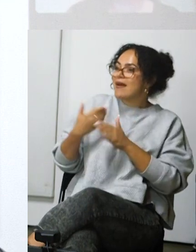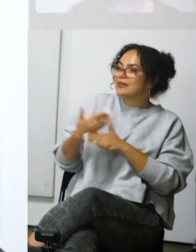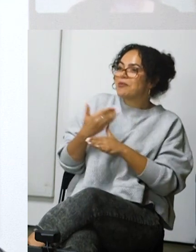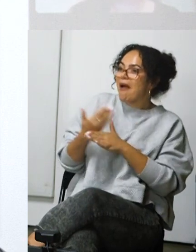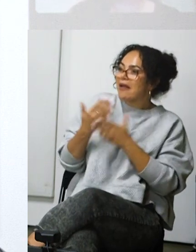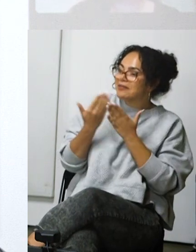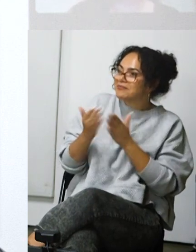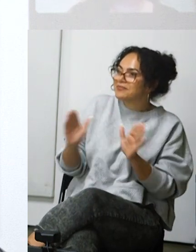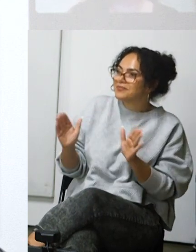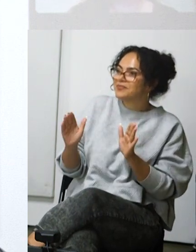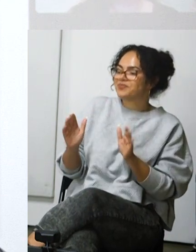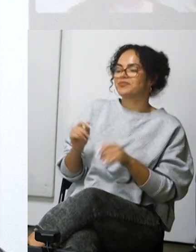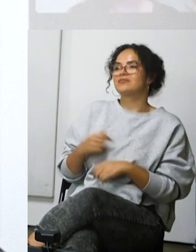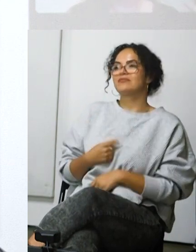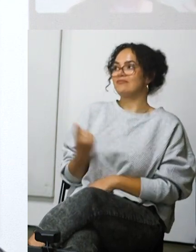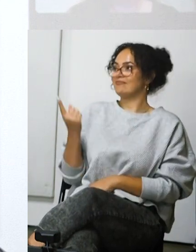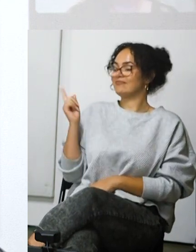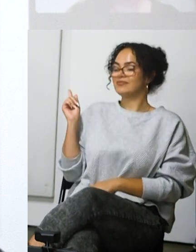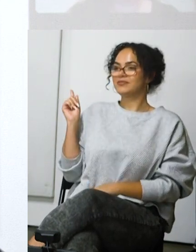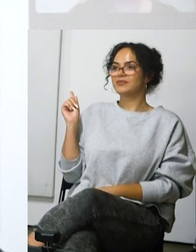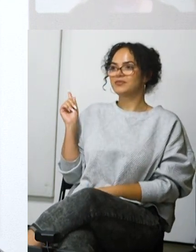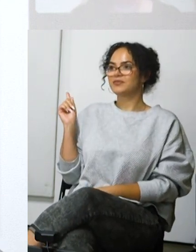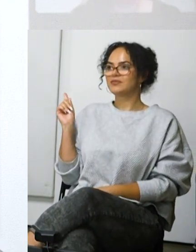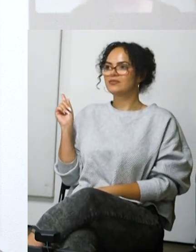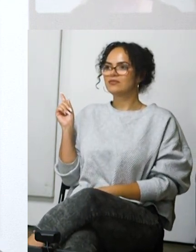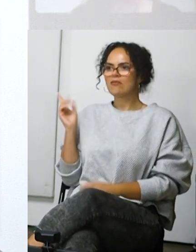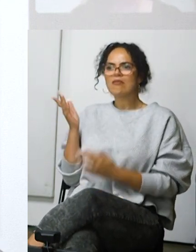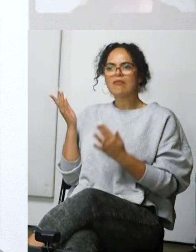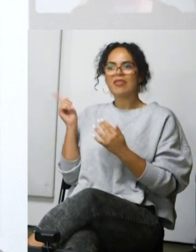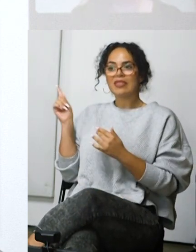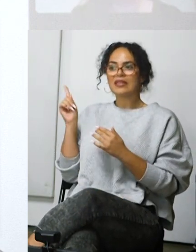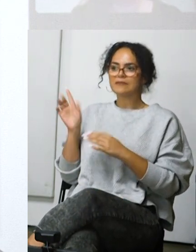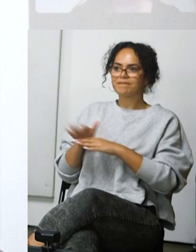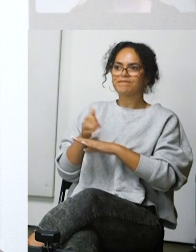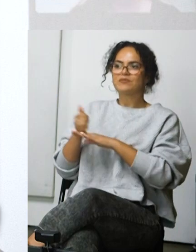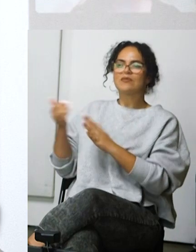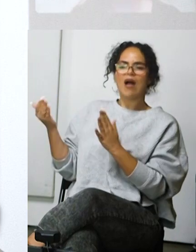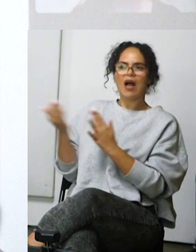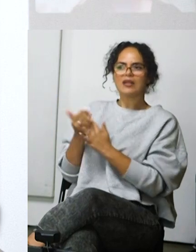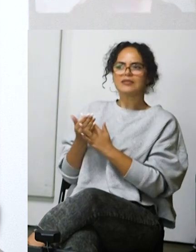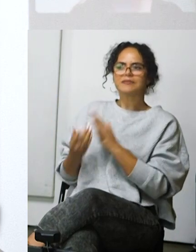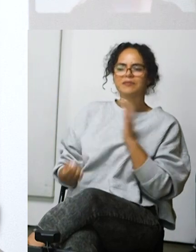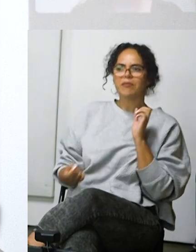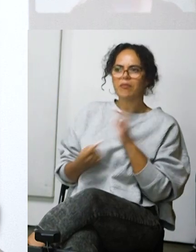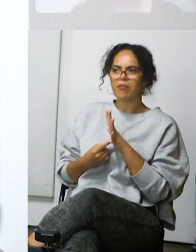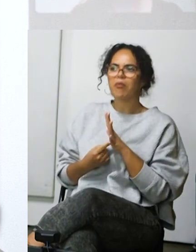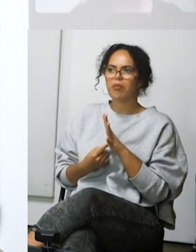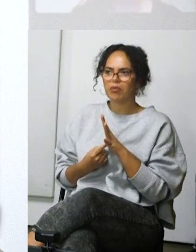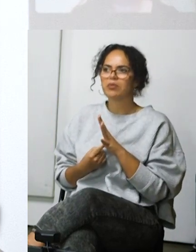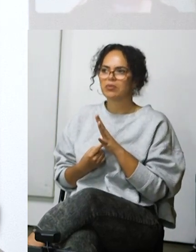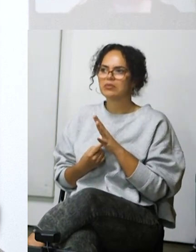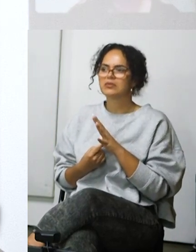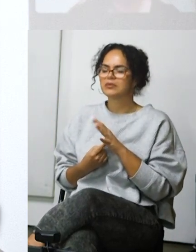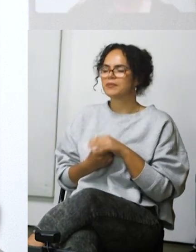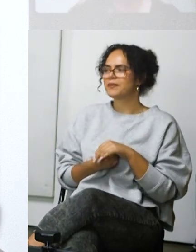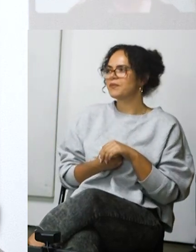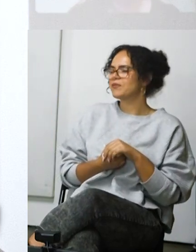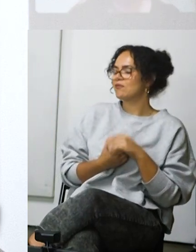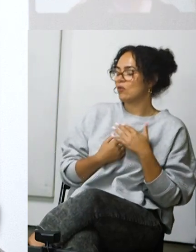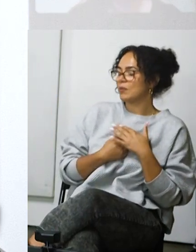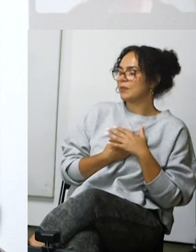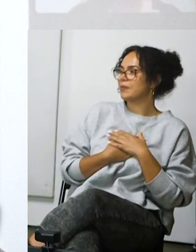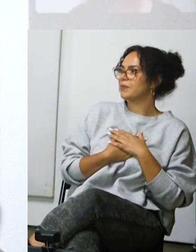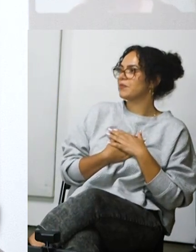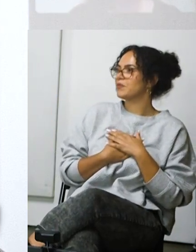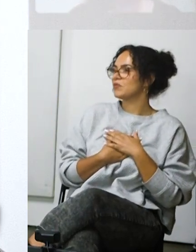did this installation, access was really foregrounded in the entire exhibition.